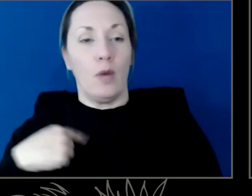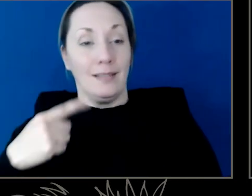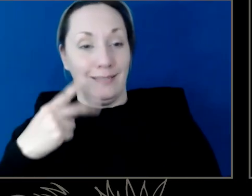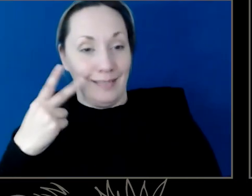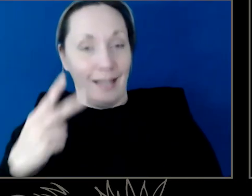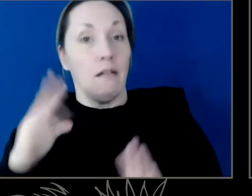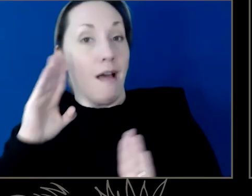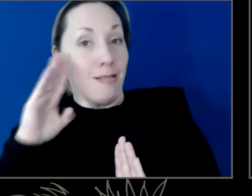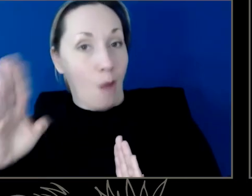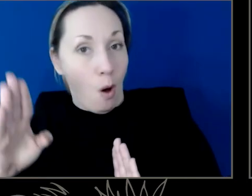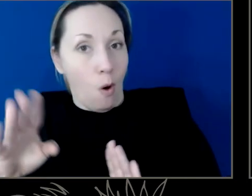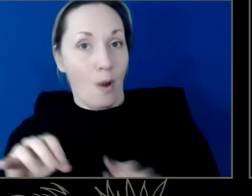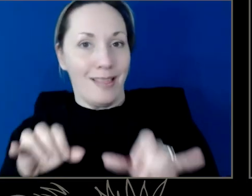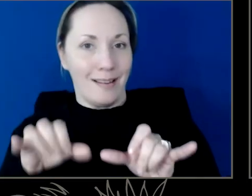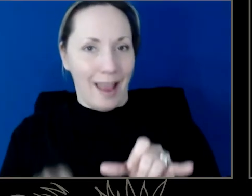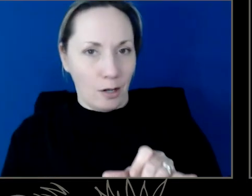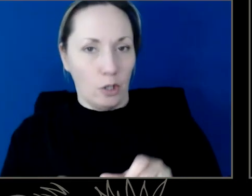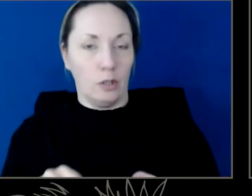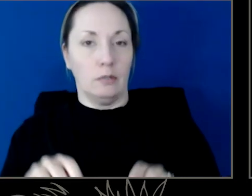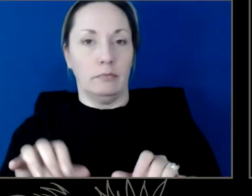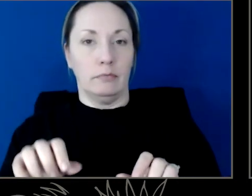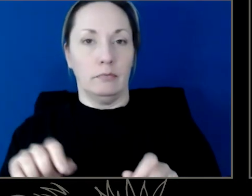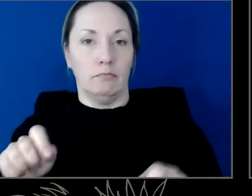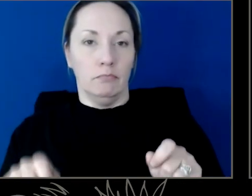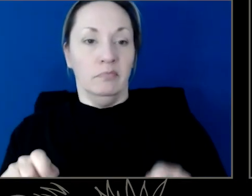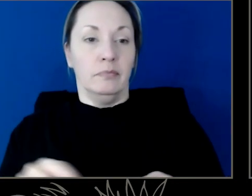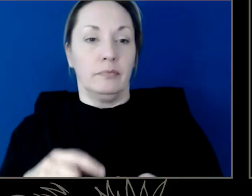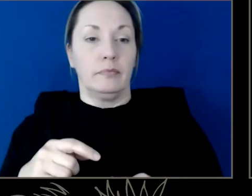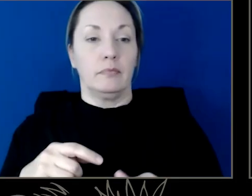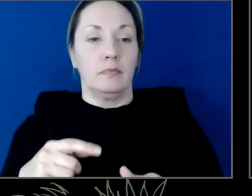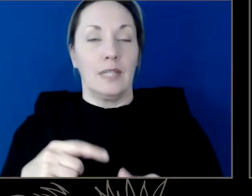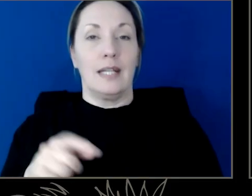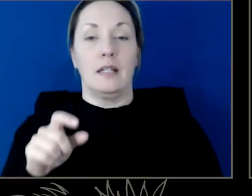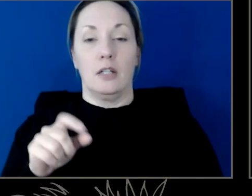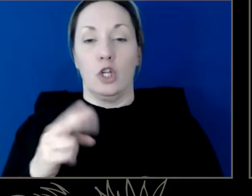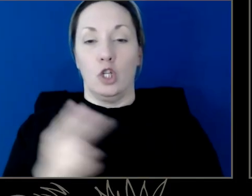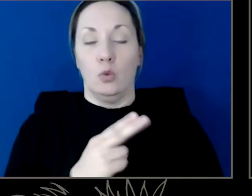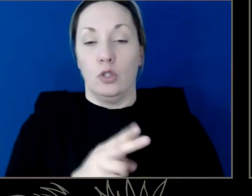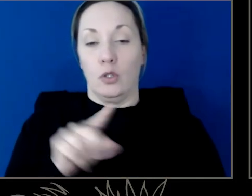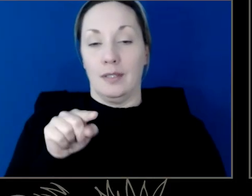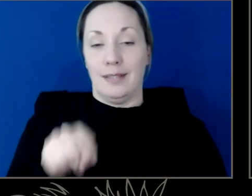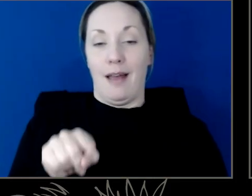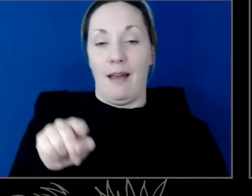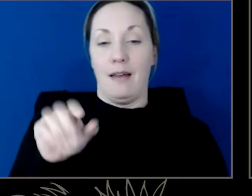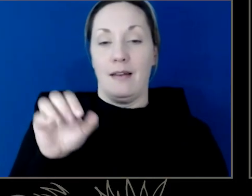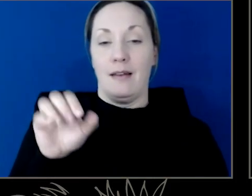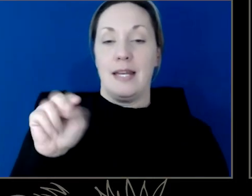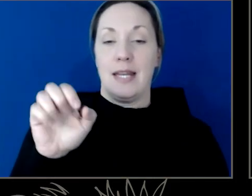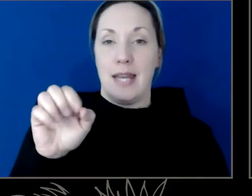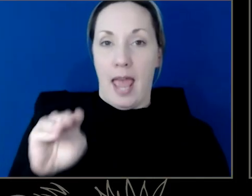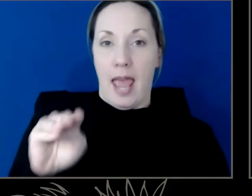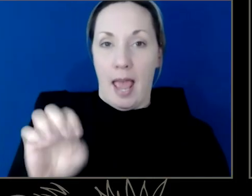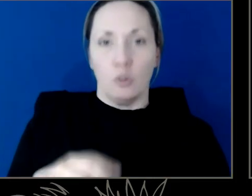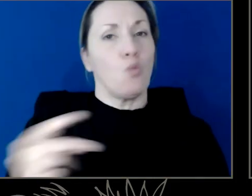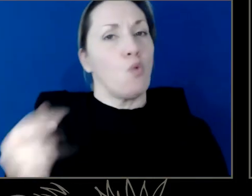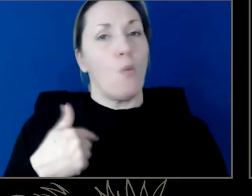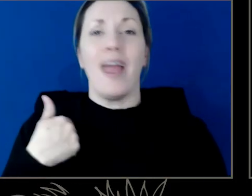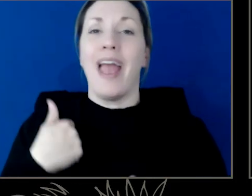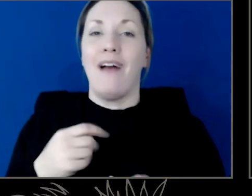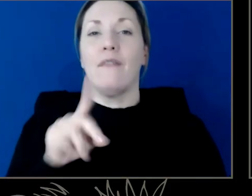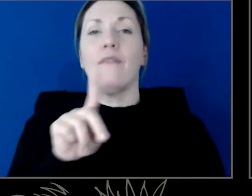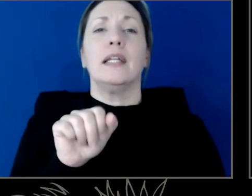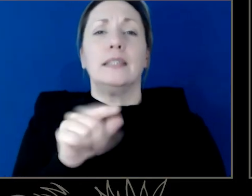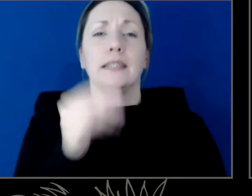braces, user.name. So we're able to just right away have the data for user and just